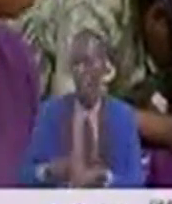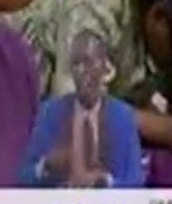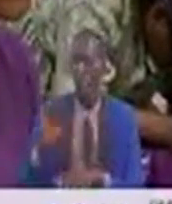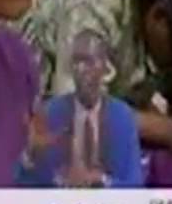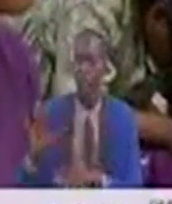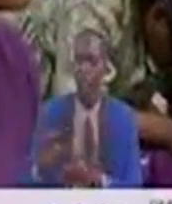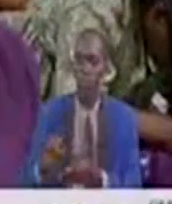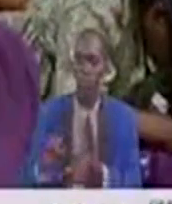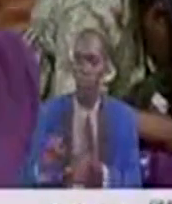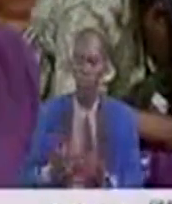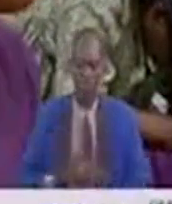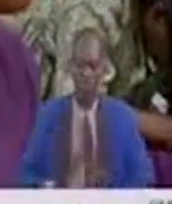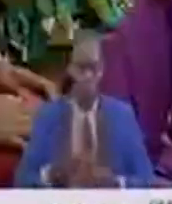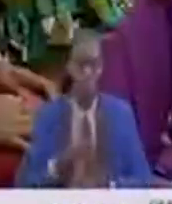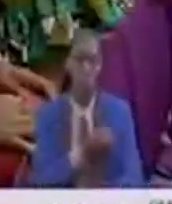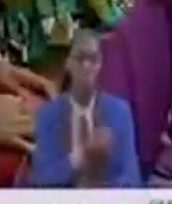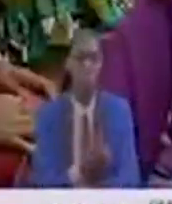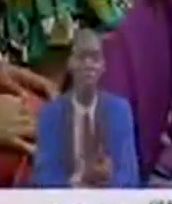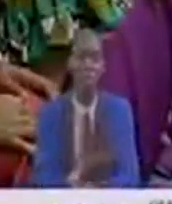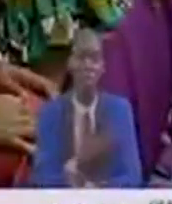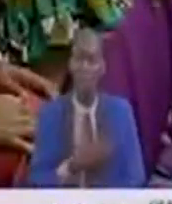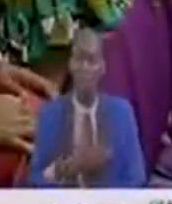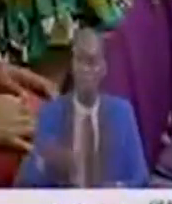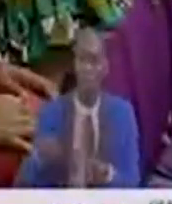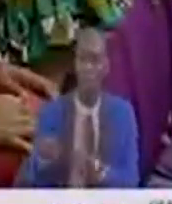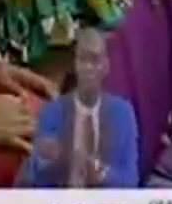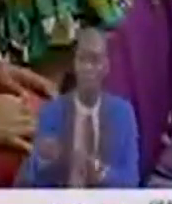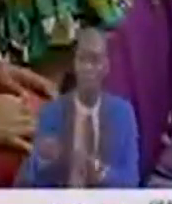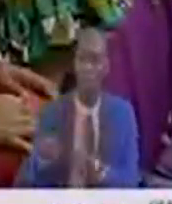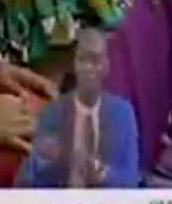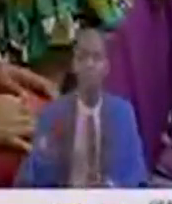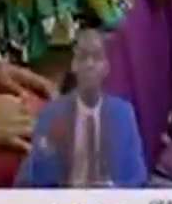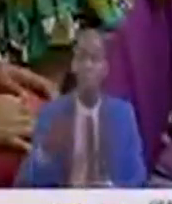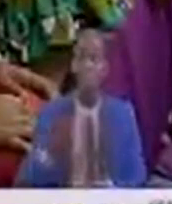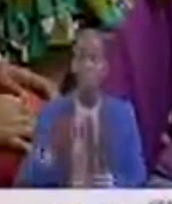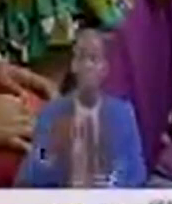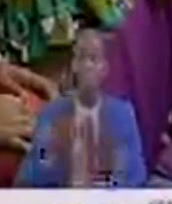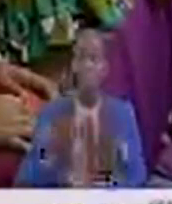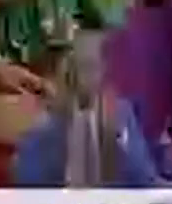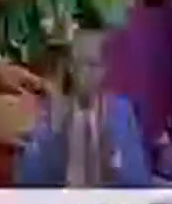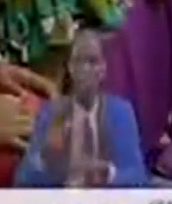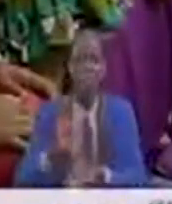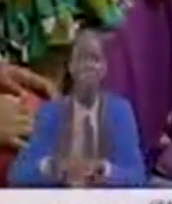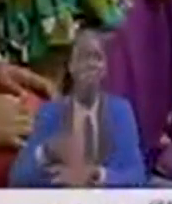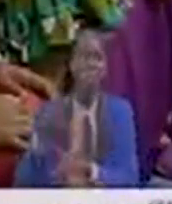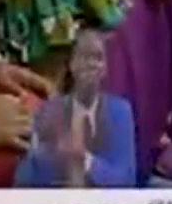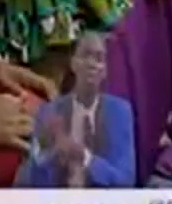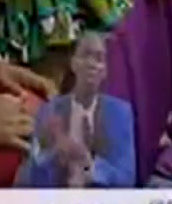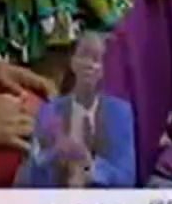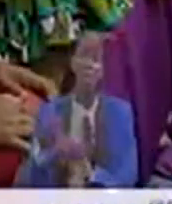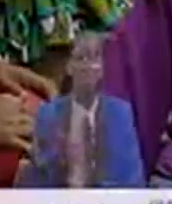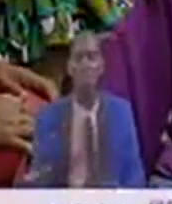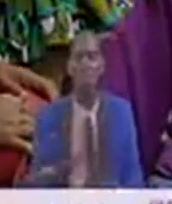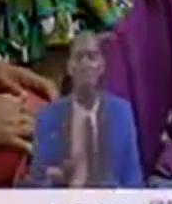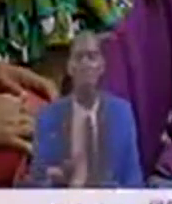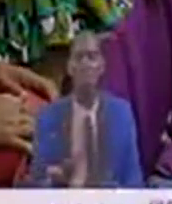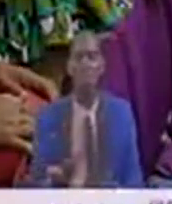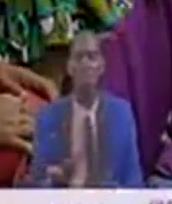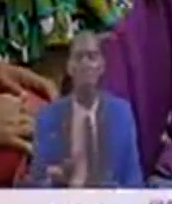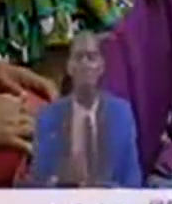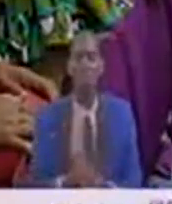too, hunter, hunter, hunter, not watching over himself.